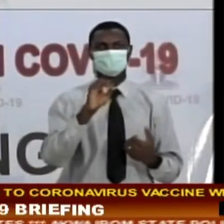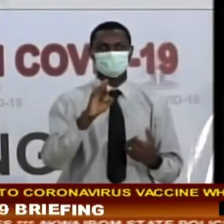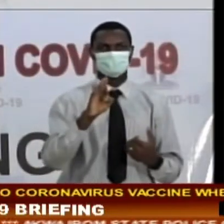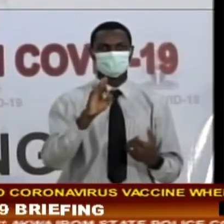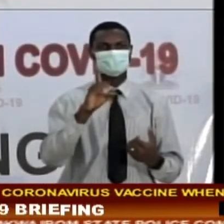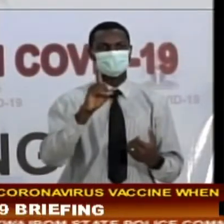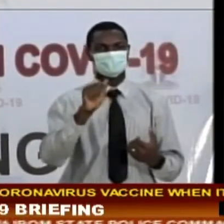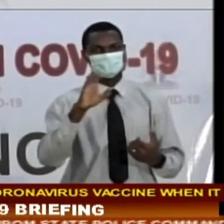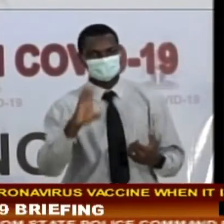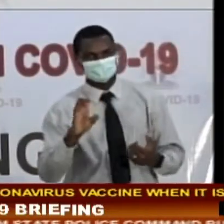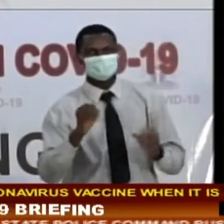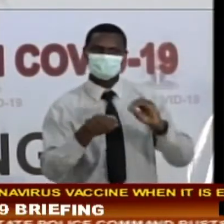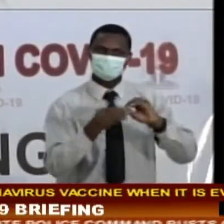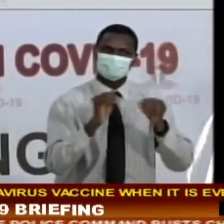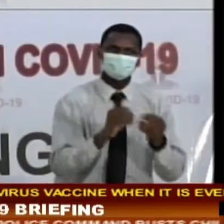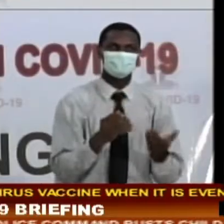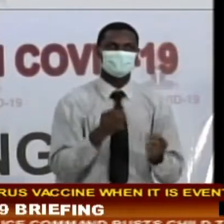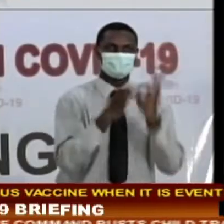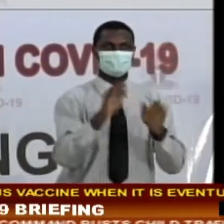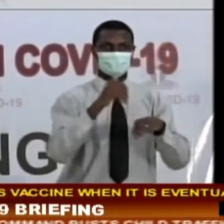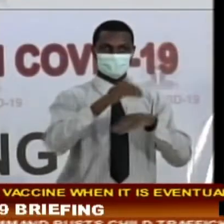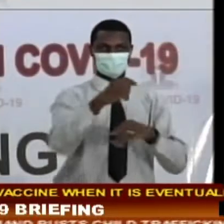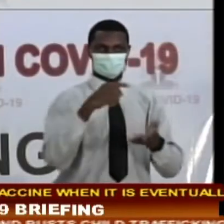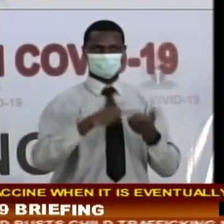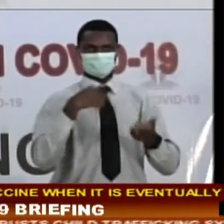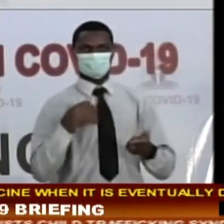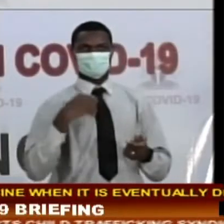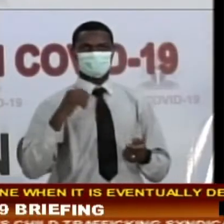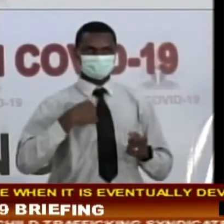ndda number